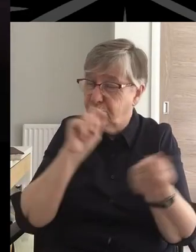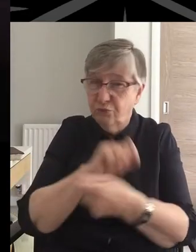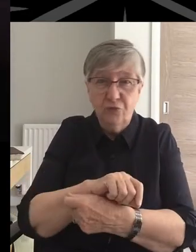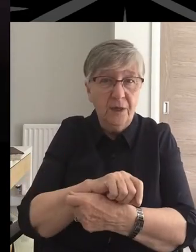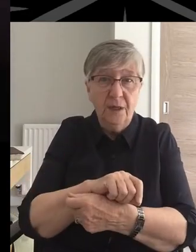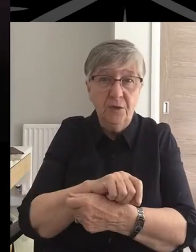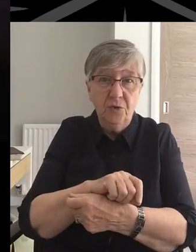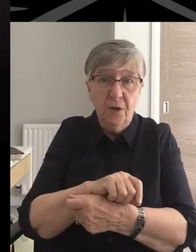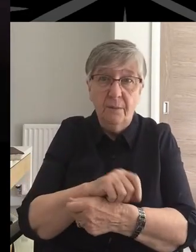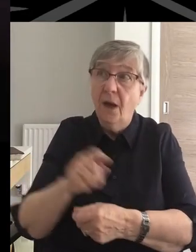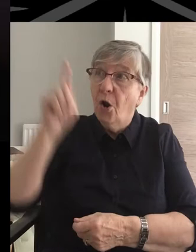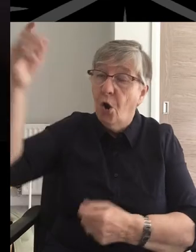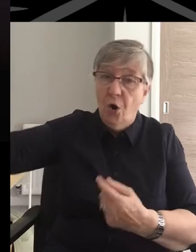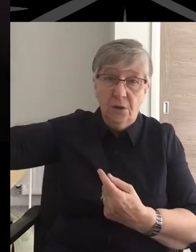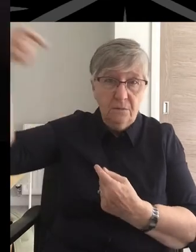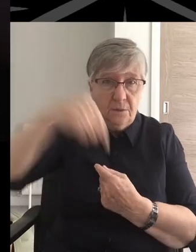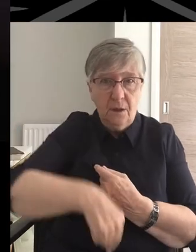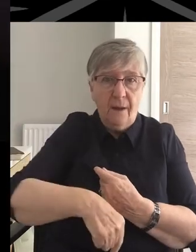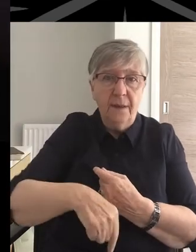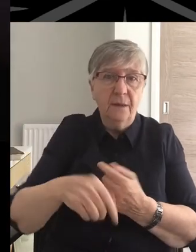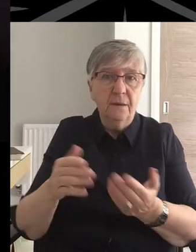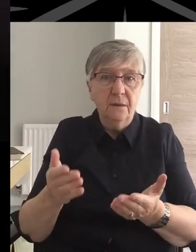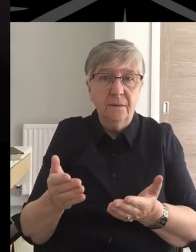this divine invasion.